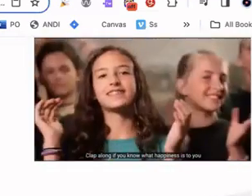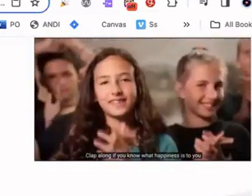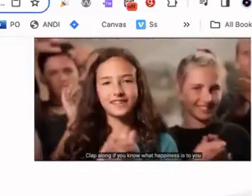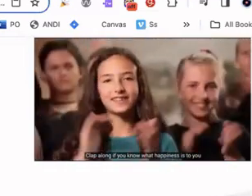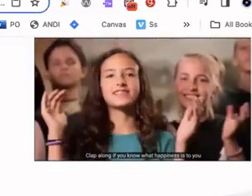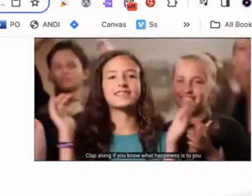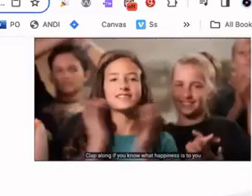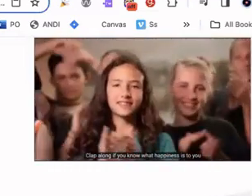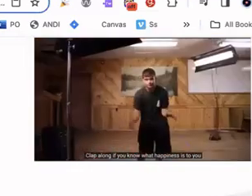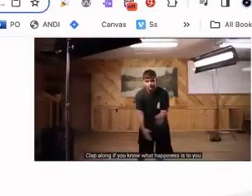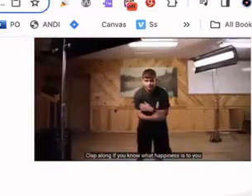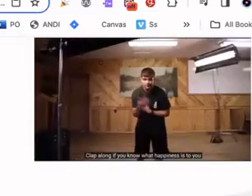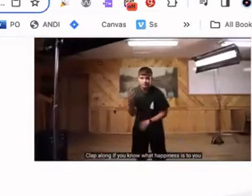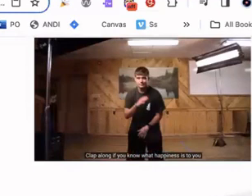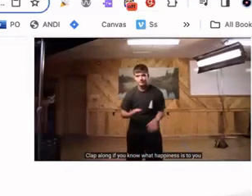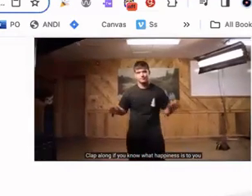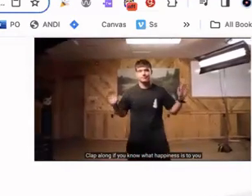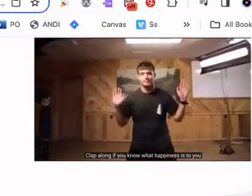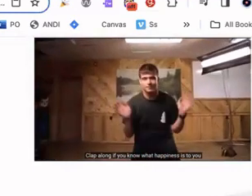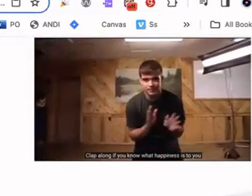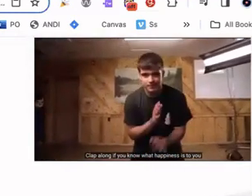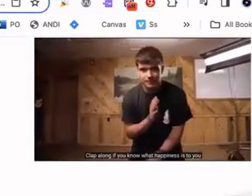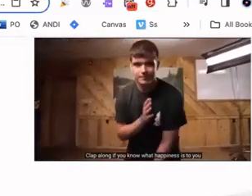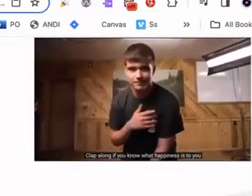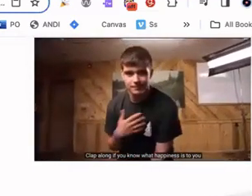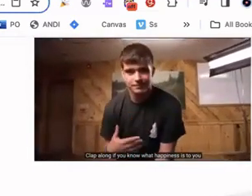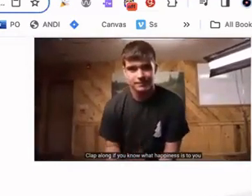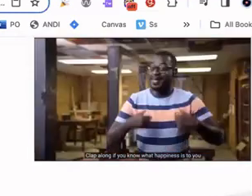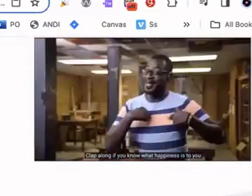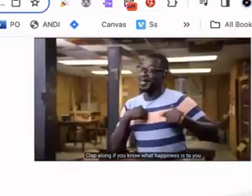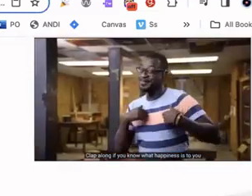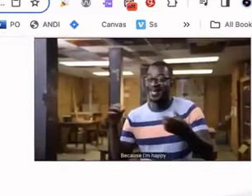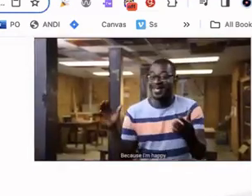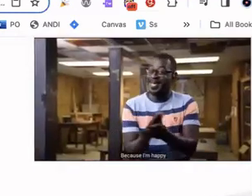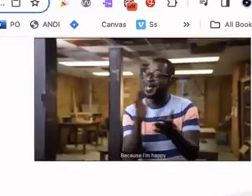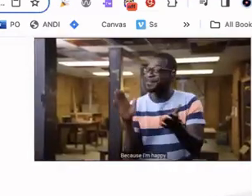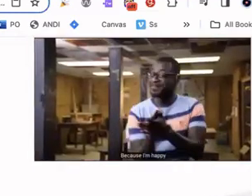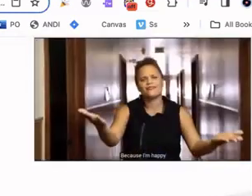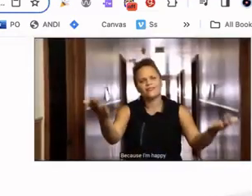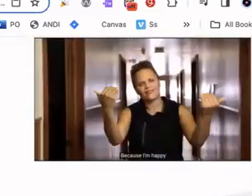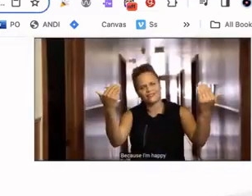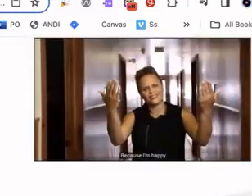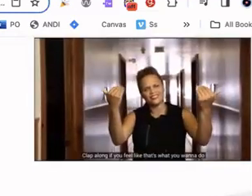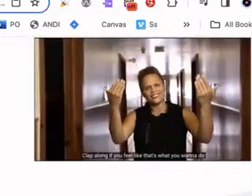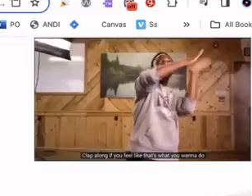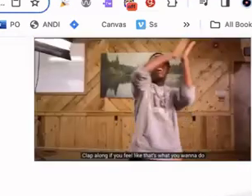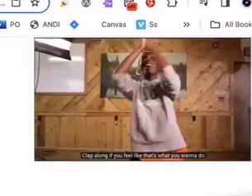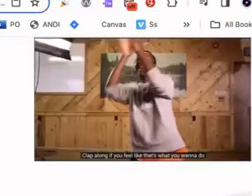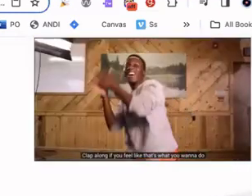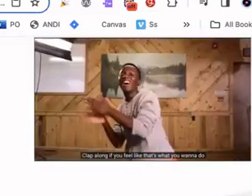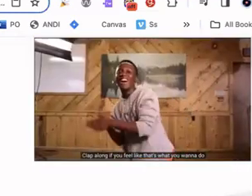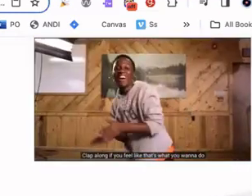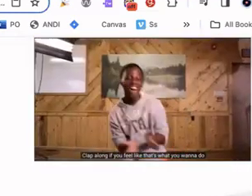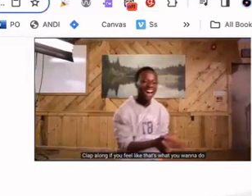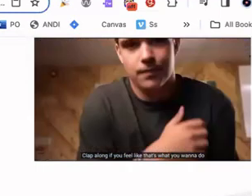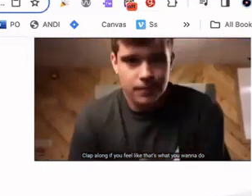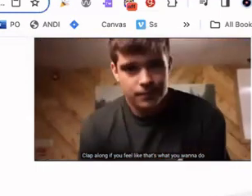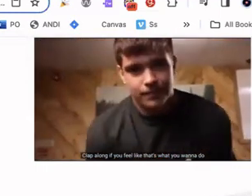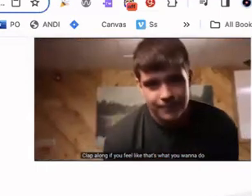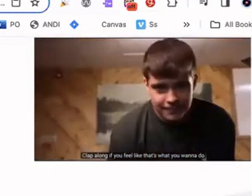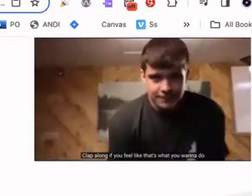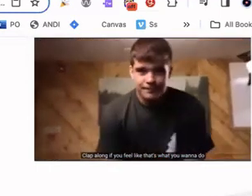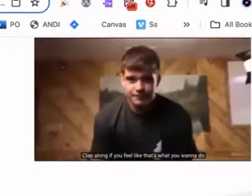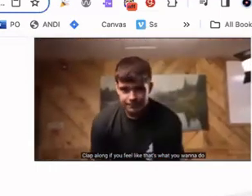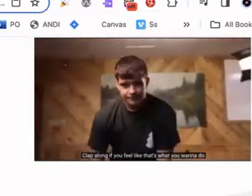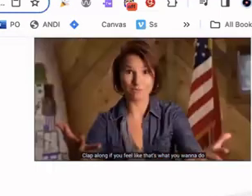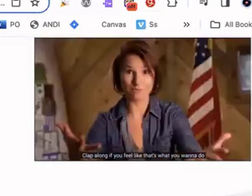Clap along if you know what happiness is to you. Clap along if you